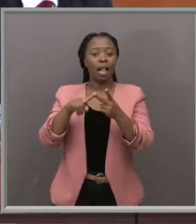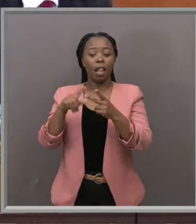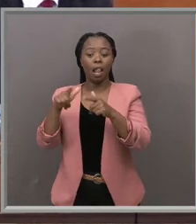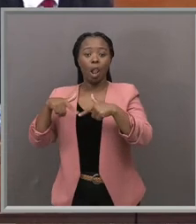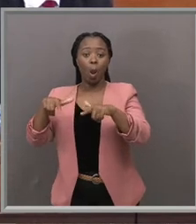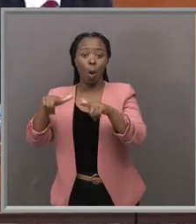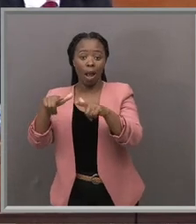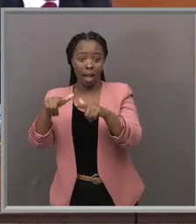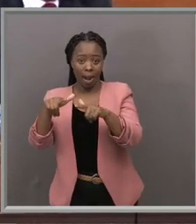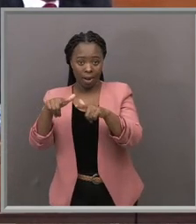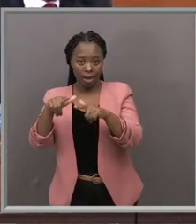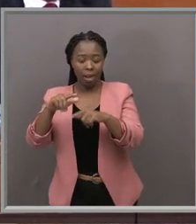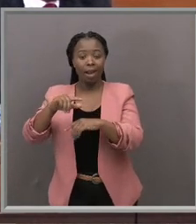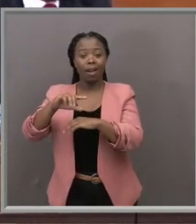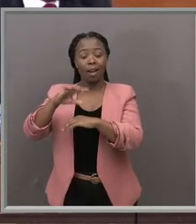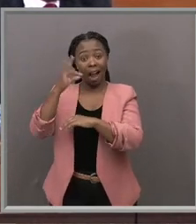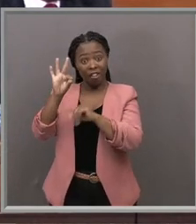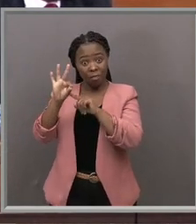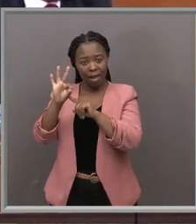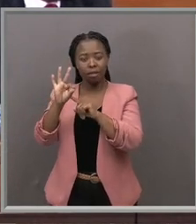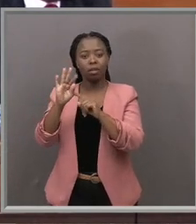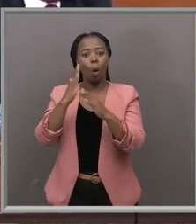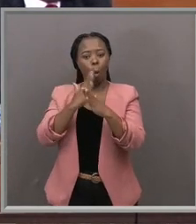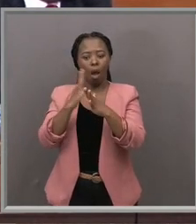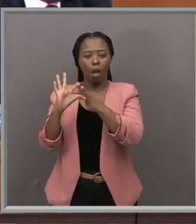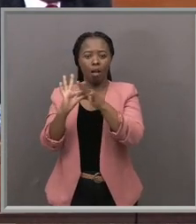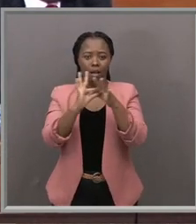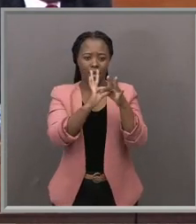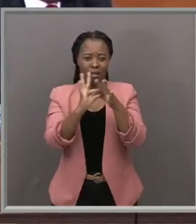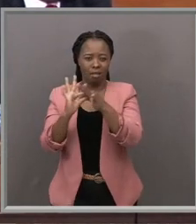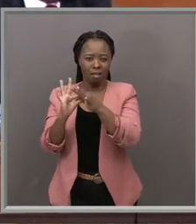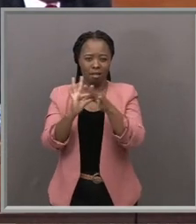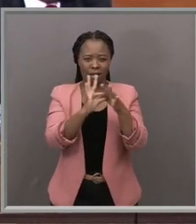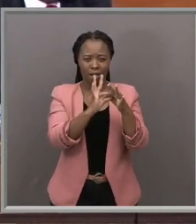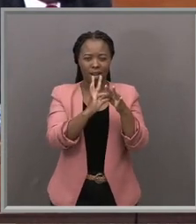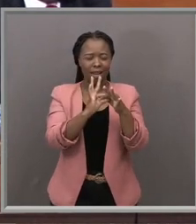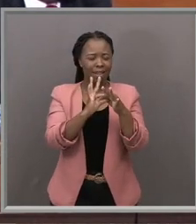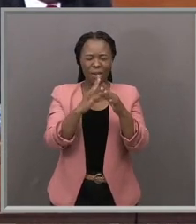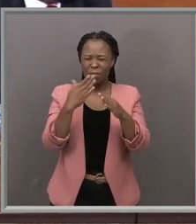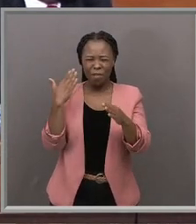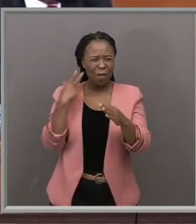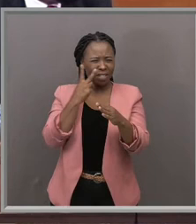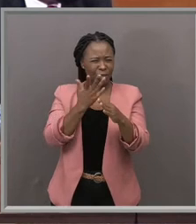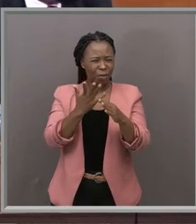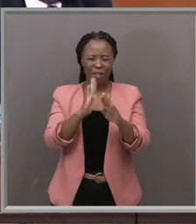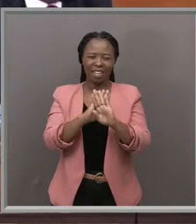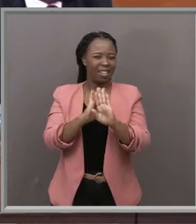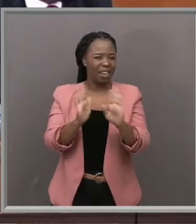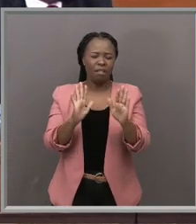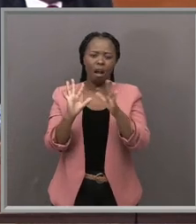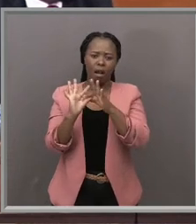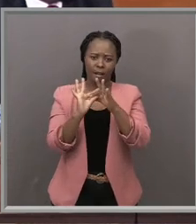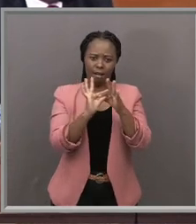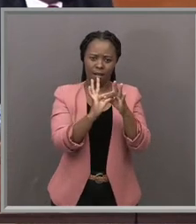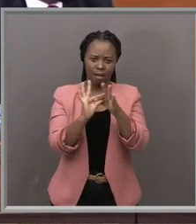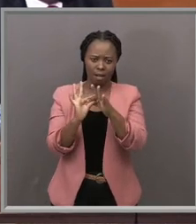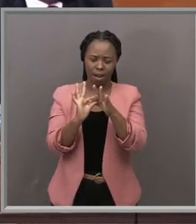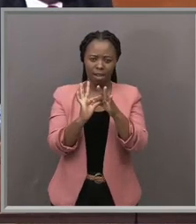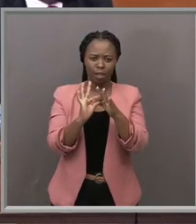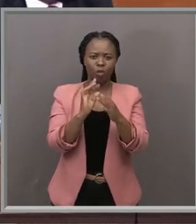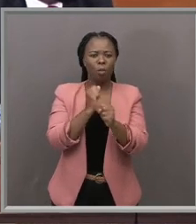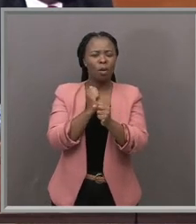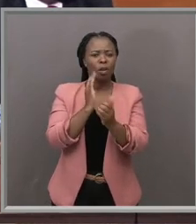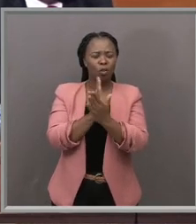together during this pandemic in a way never seen before, bringing us closer to the